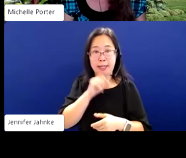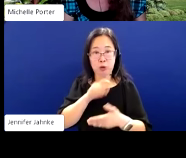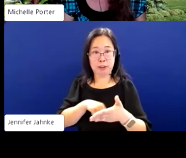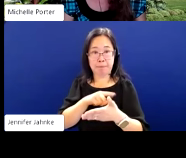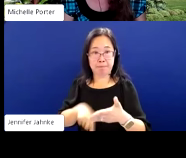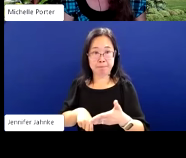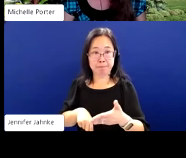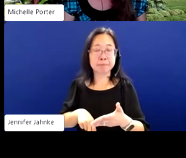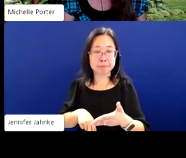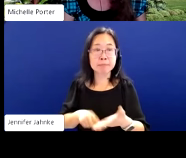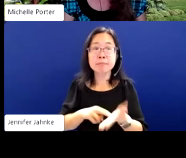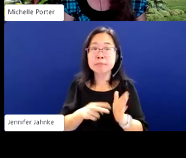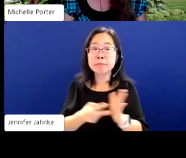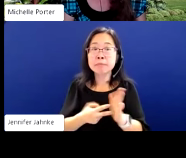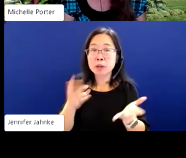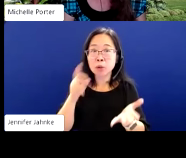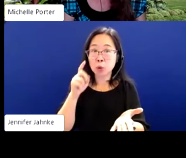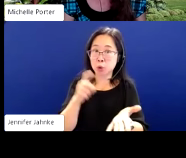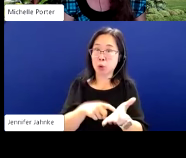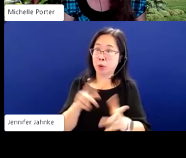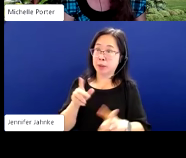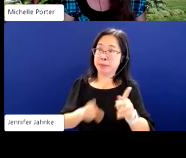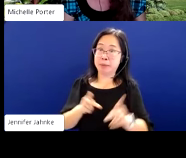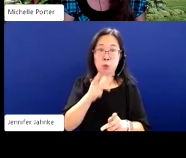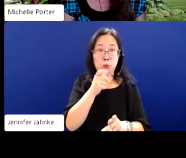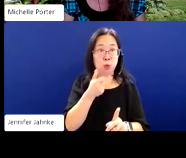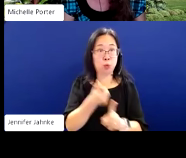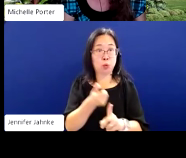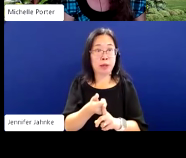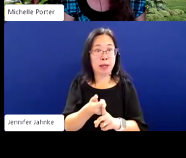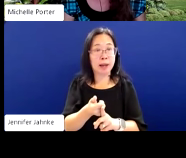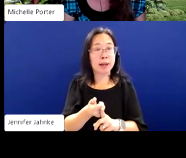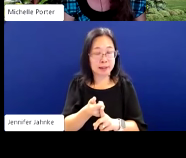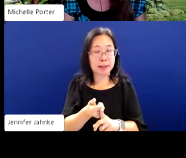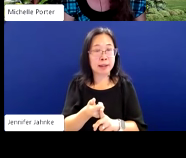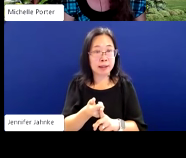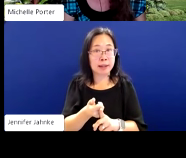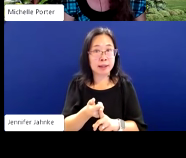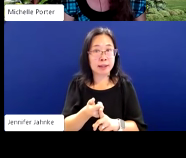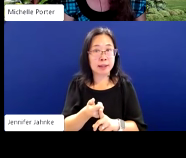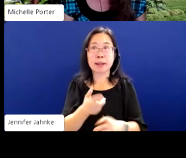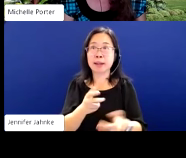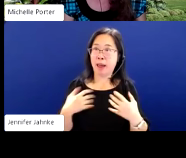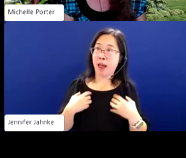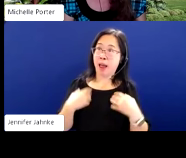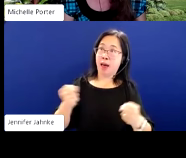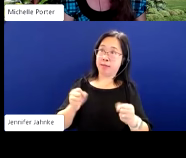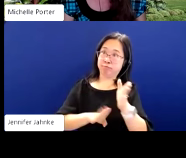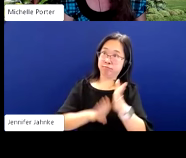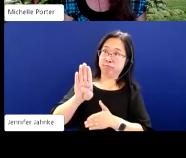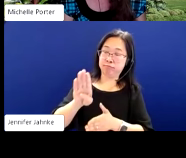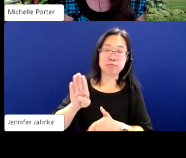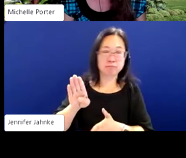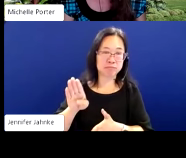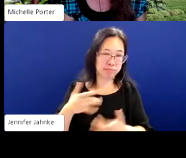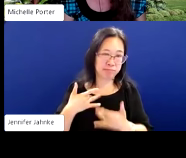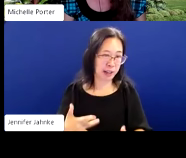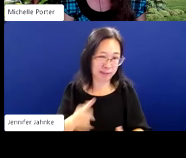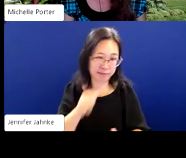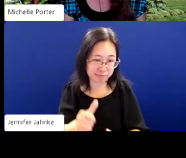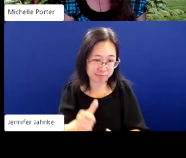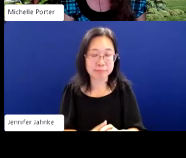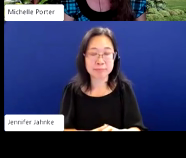people might be less likely to adopt health promoting behaviors, or they might be